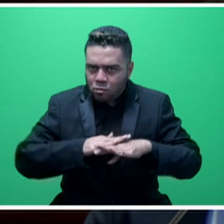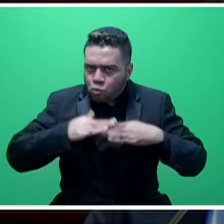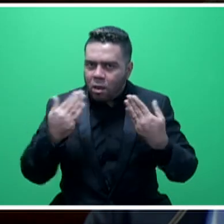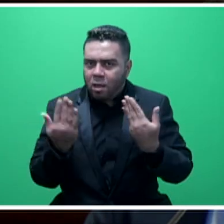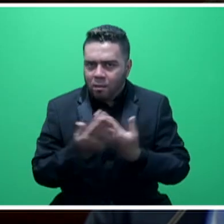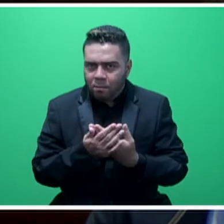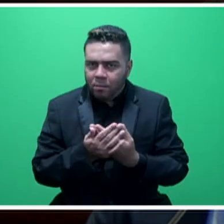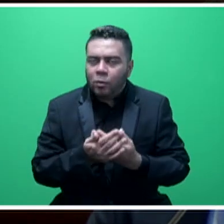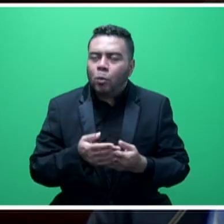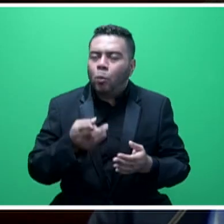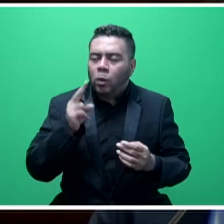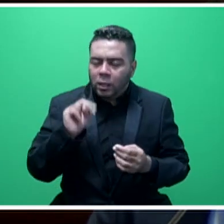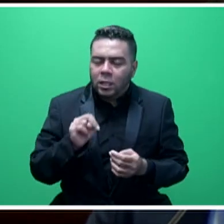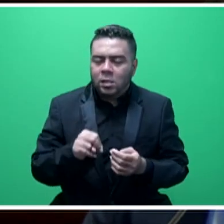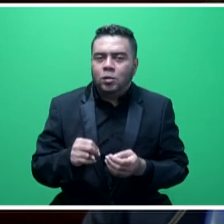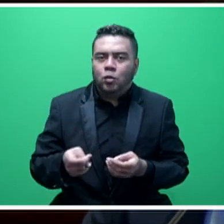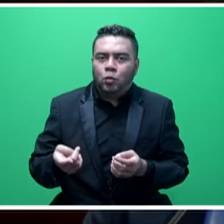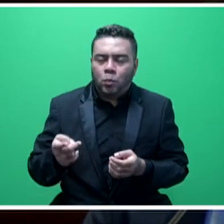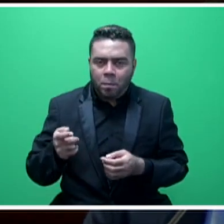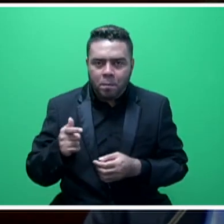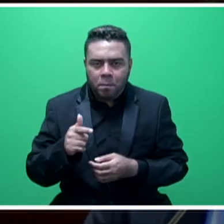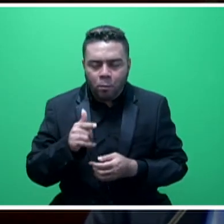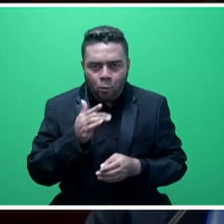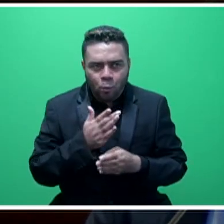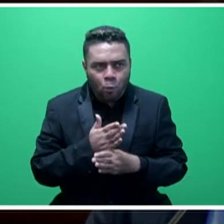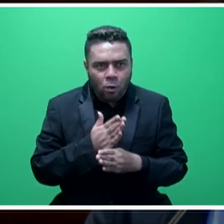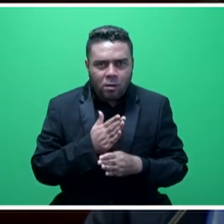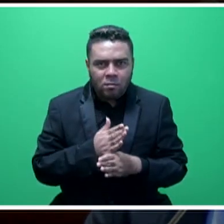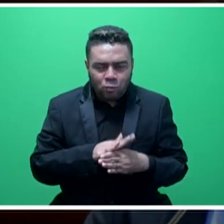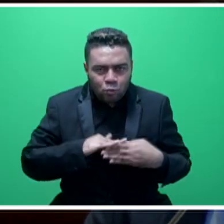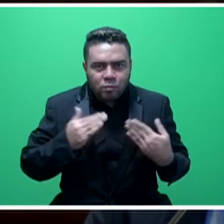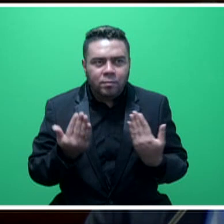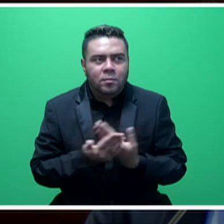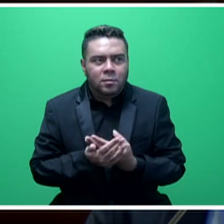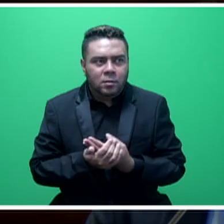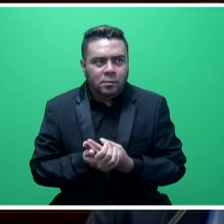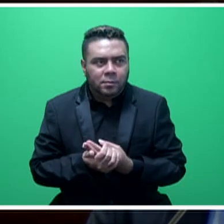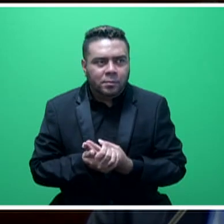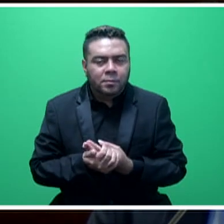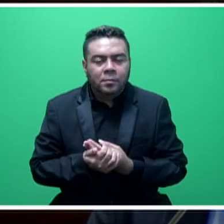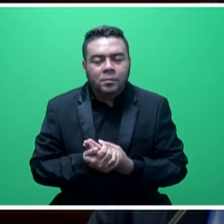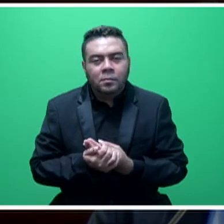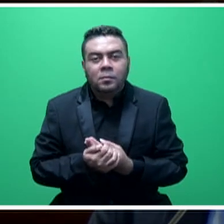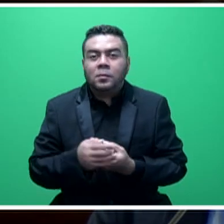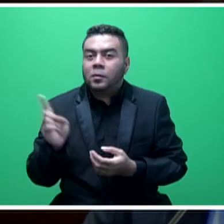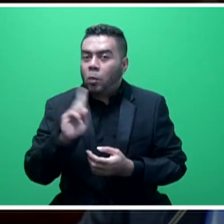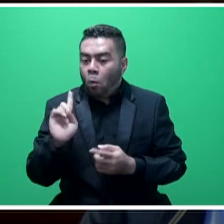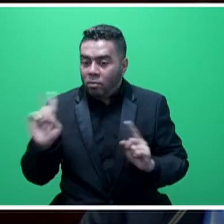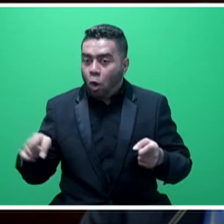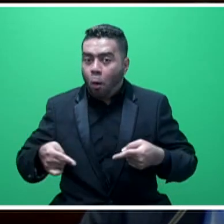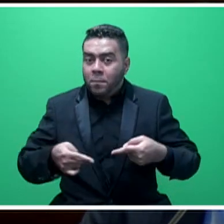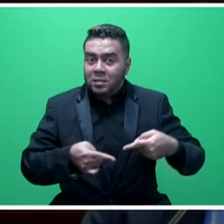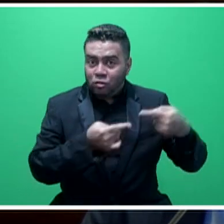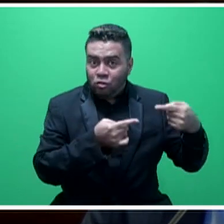to the well-being of every Fijian in our country. Mr. Speaker, sir, what the opposition has stated